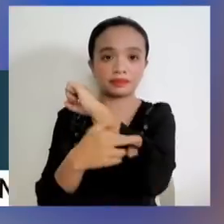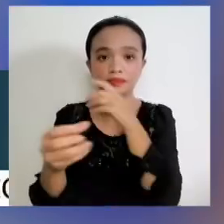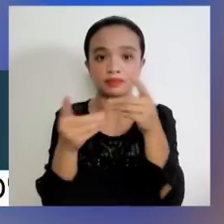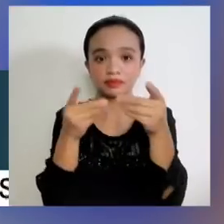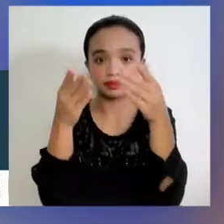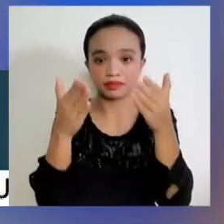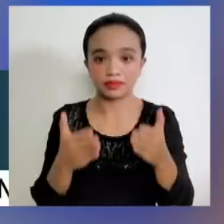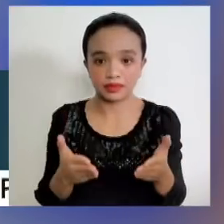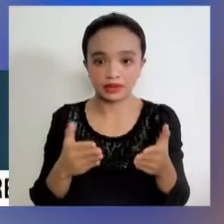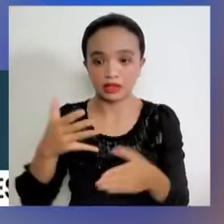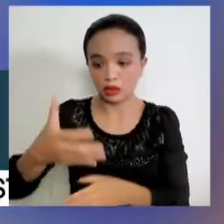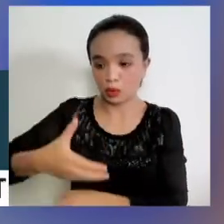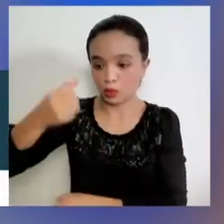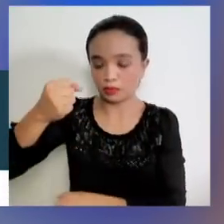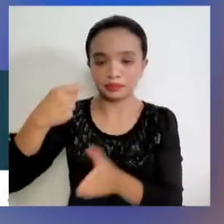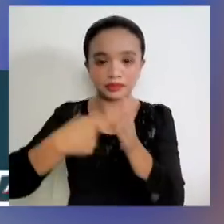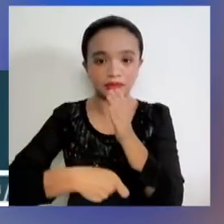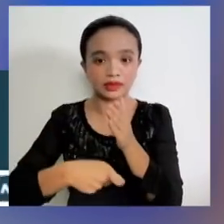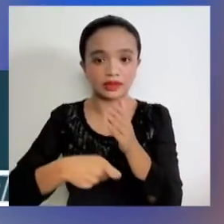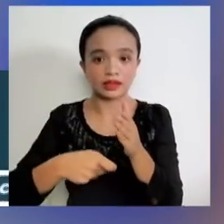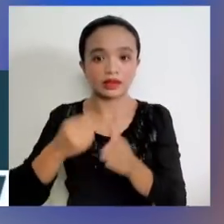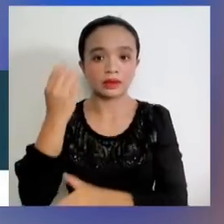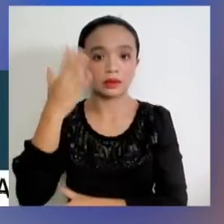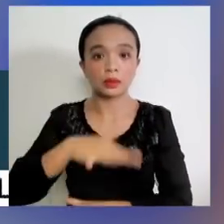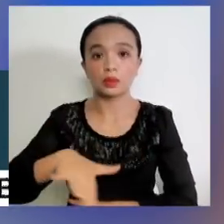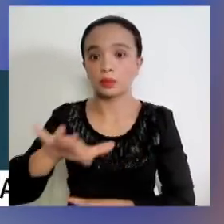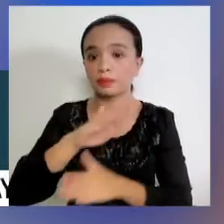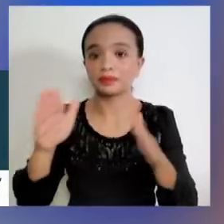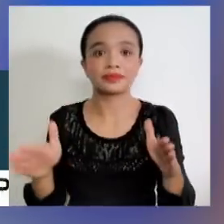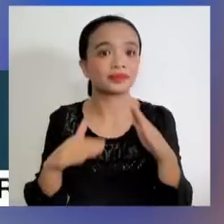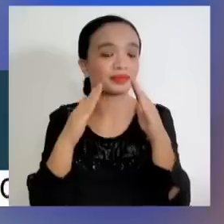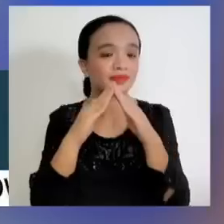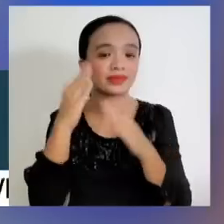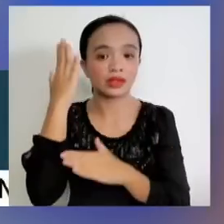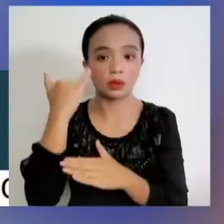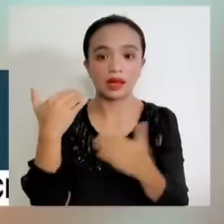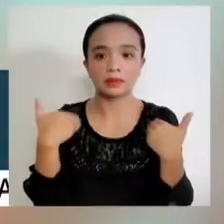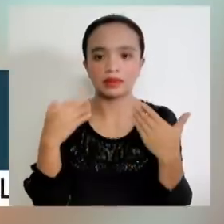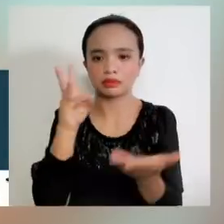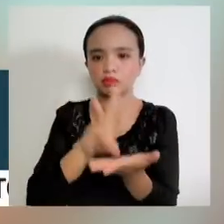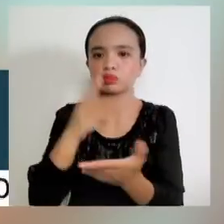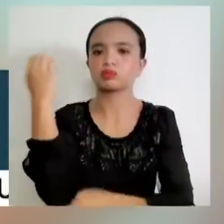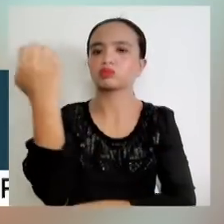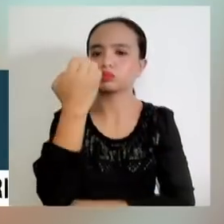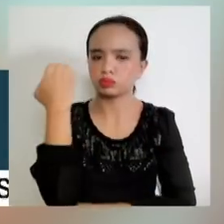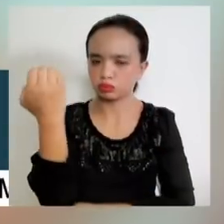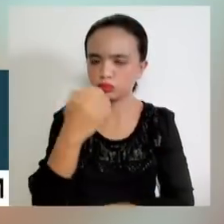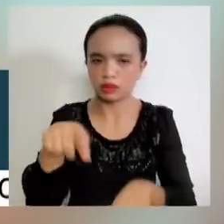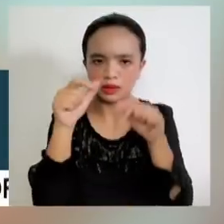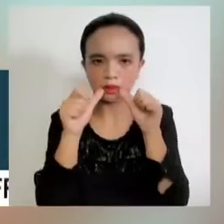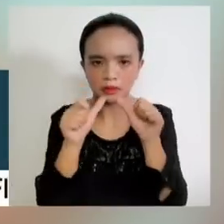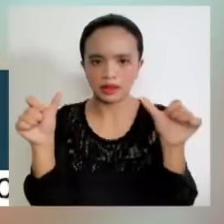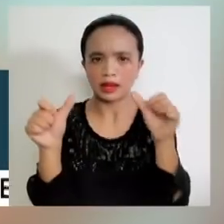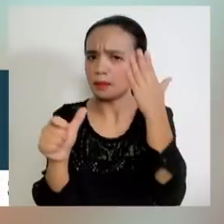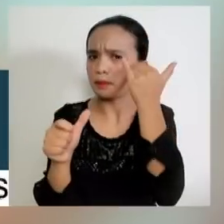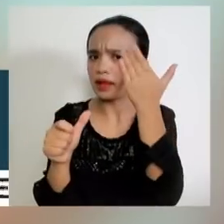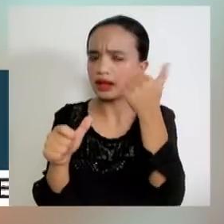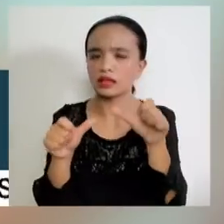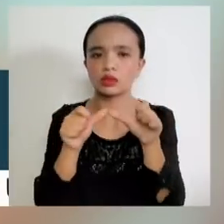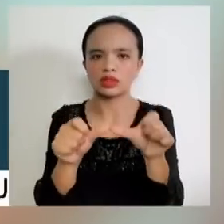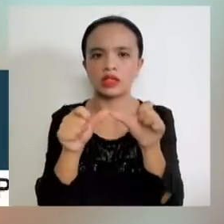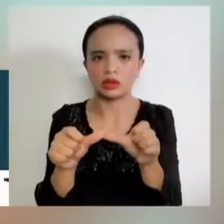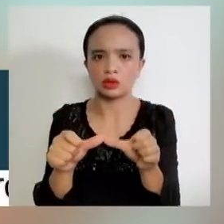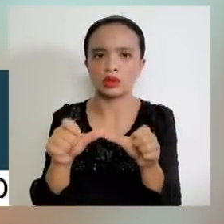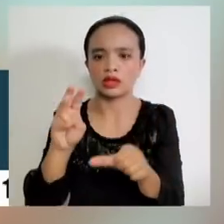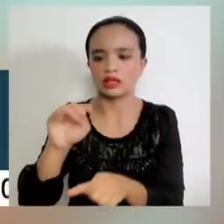freeze was implemented in the whole province of Albay after a state of calamity was declared due to the continuing unrest of Mayon